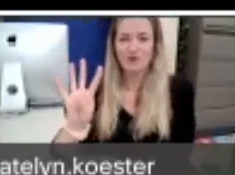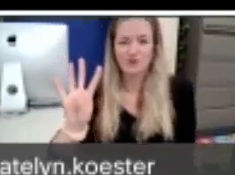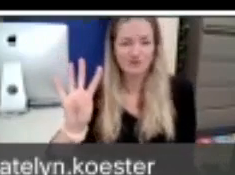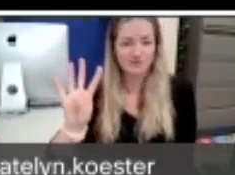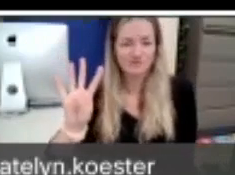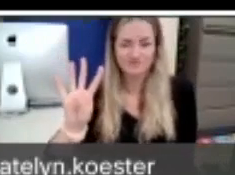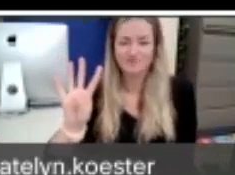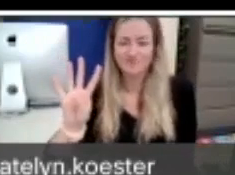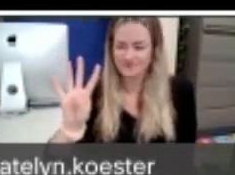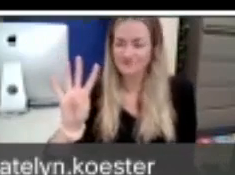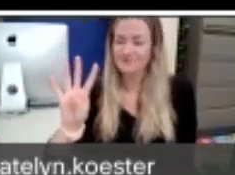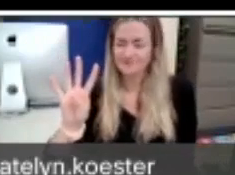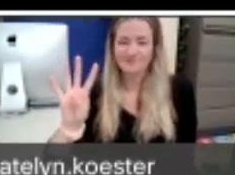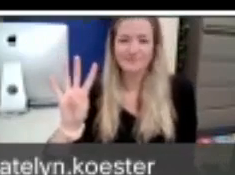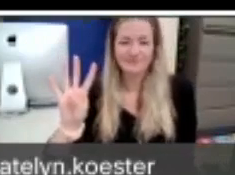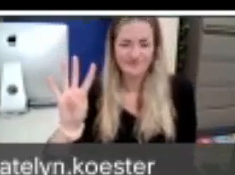4.